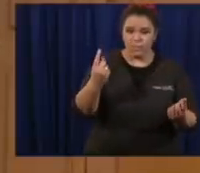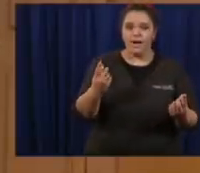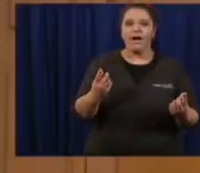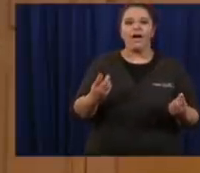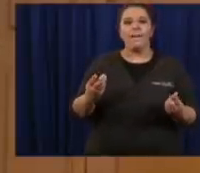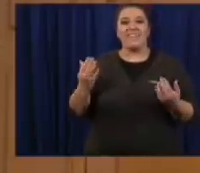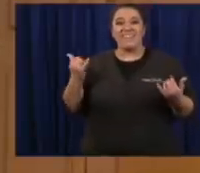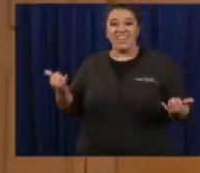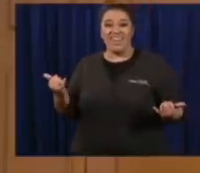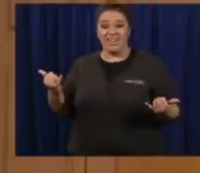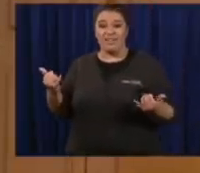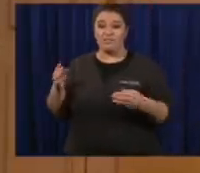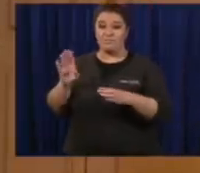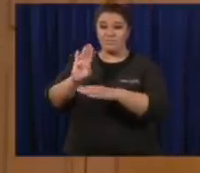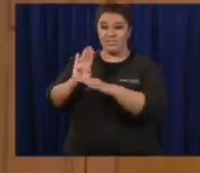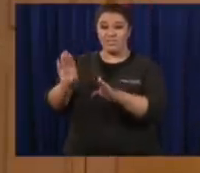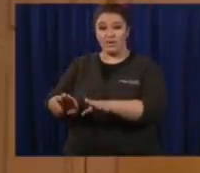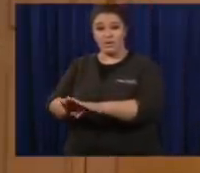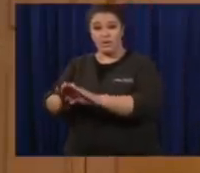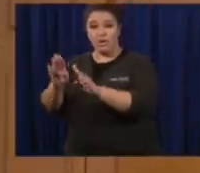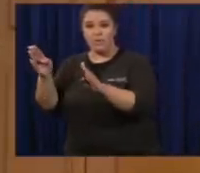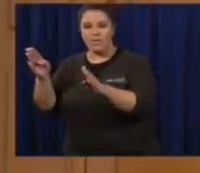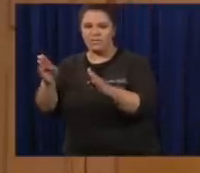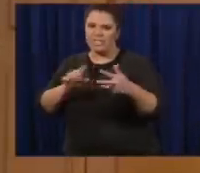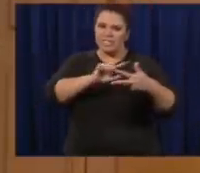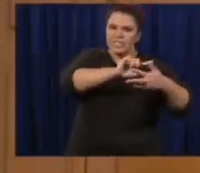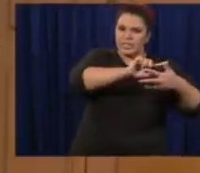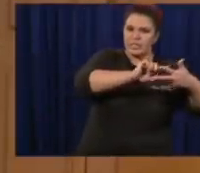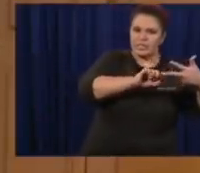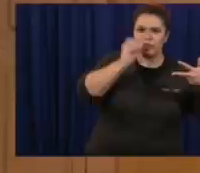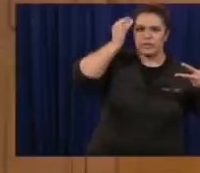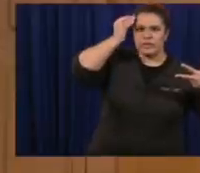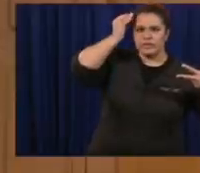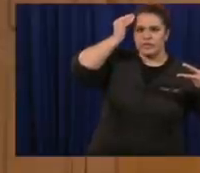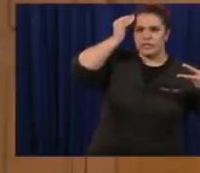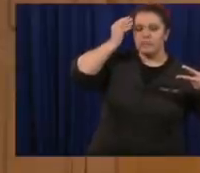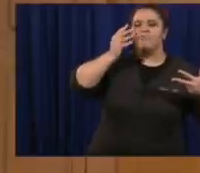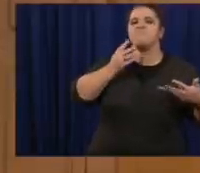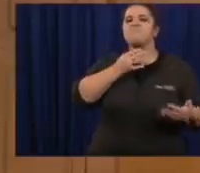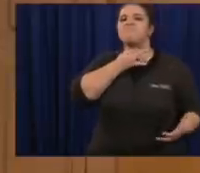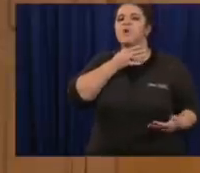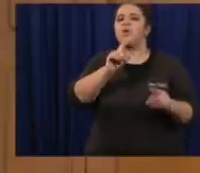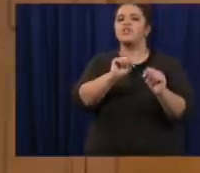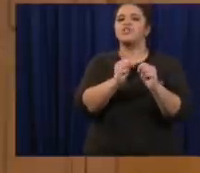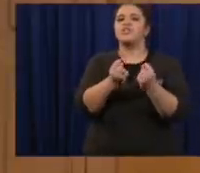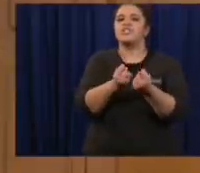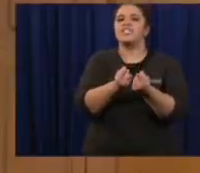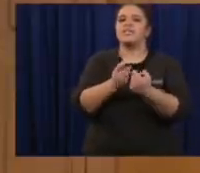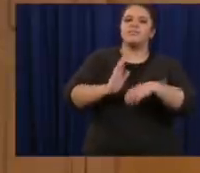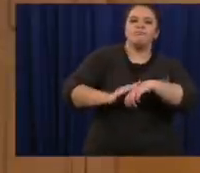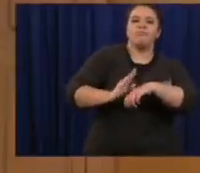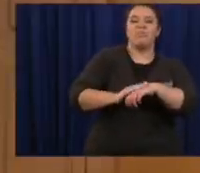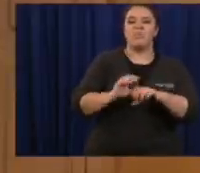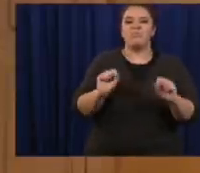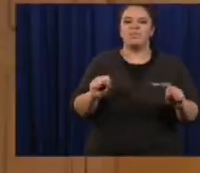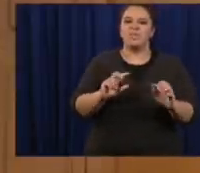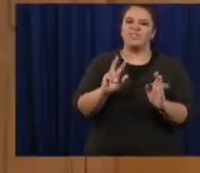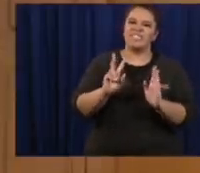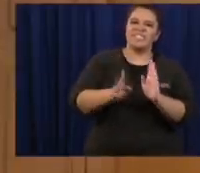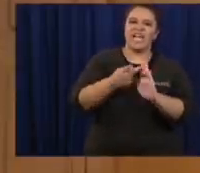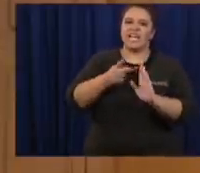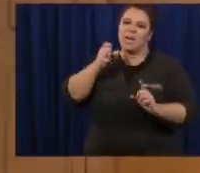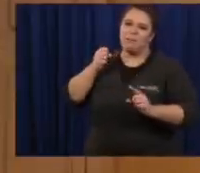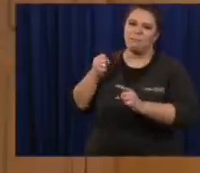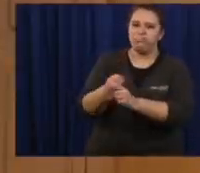best interest of the public, and what is your team telling you about the risk of a second outbreak?